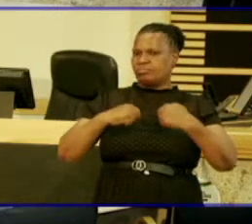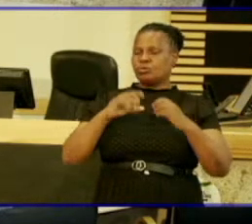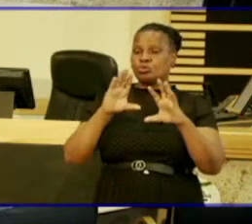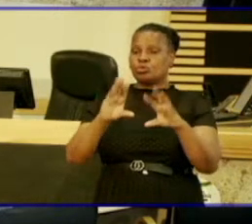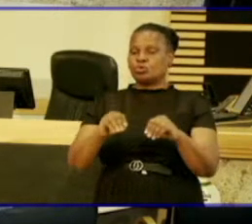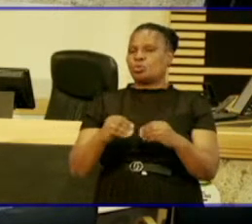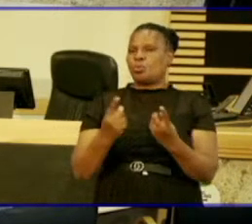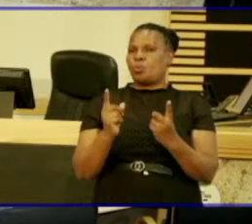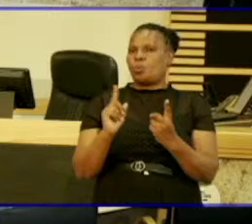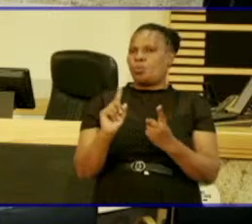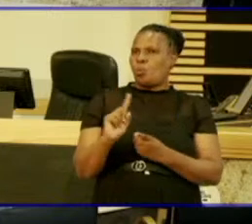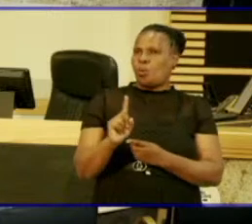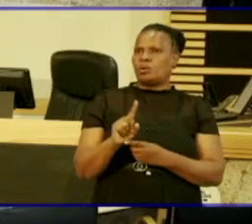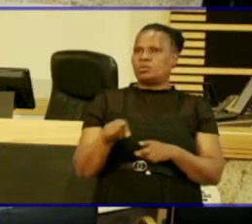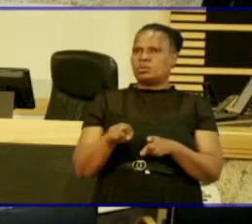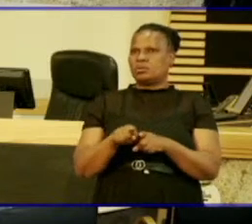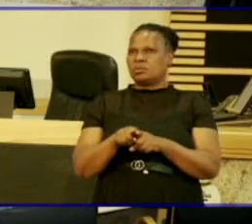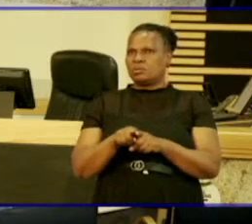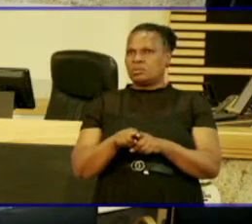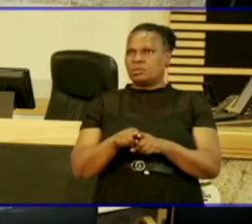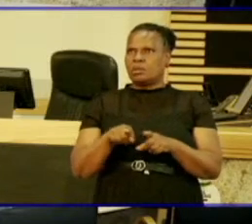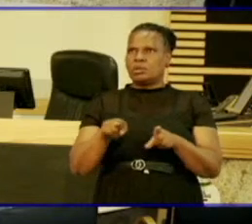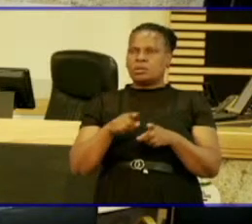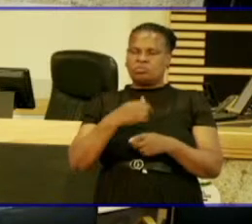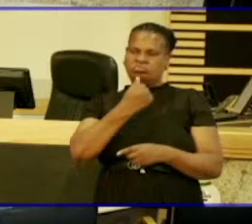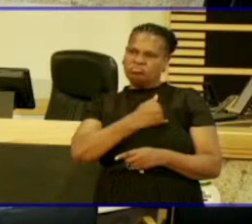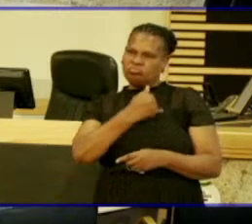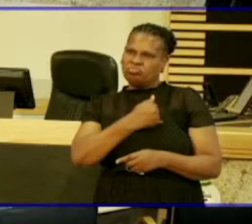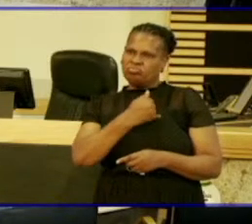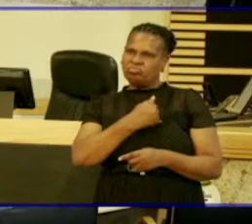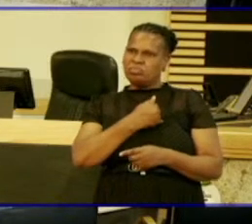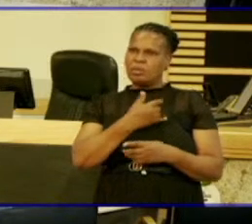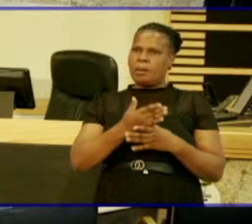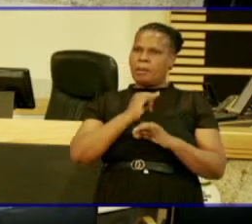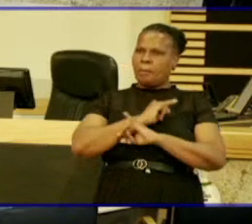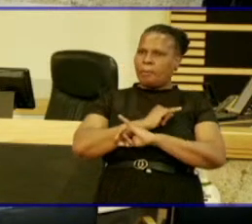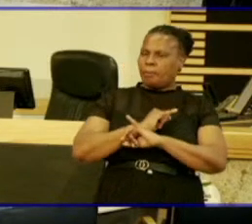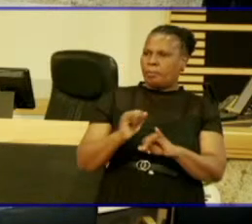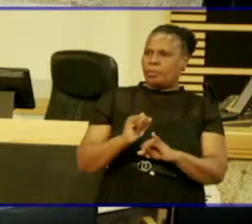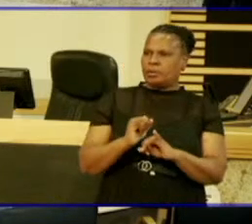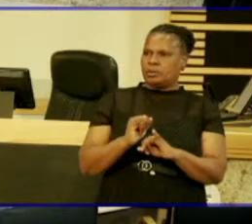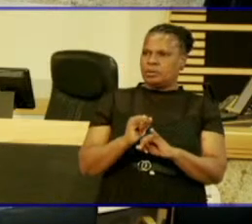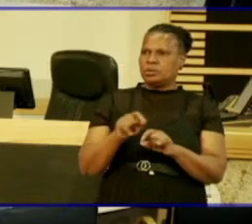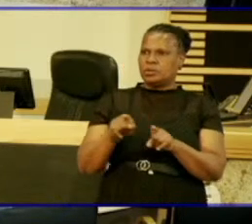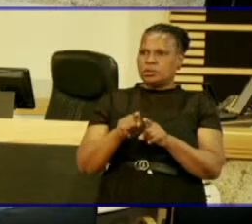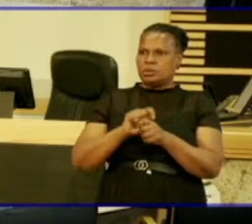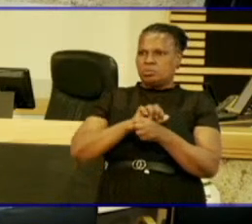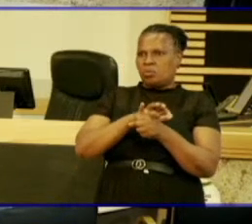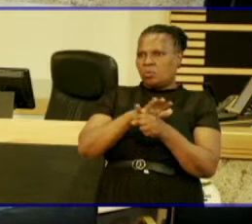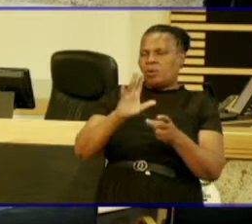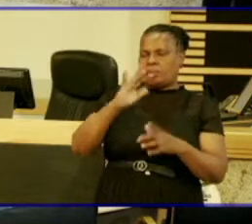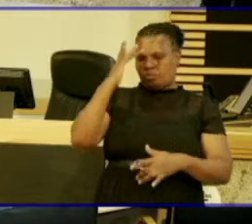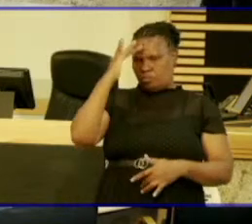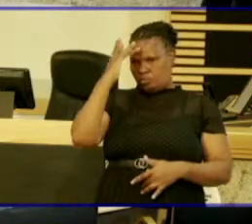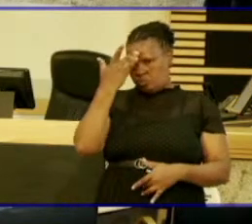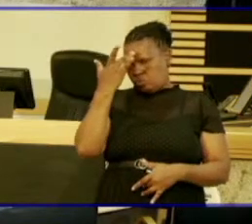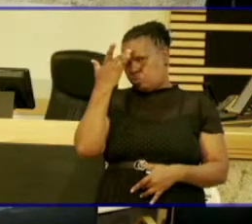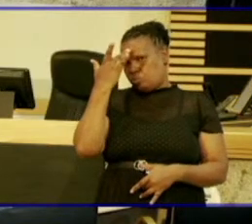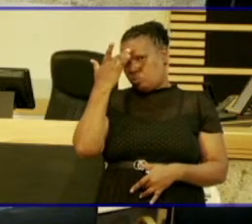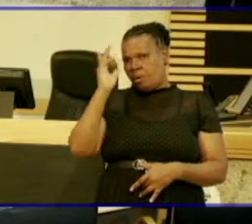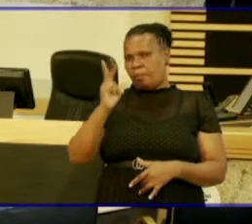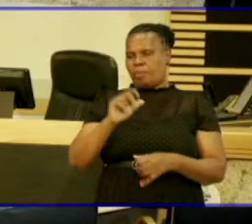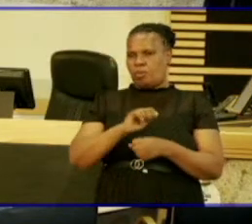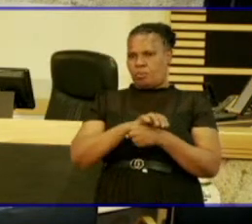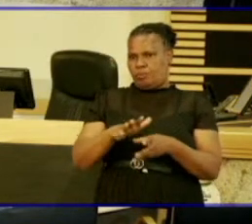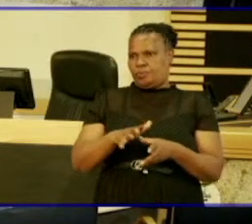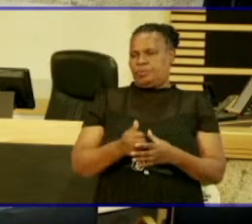doing elective surgical procedures in order to make beds available for COVID-19 patients. We are grateful